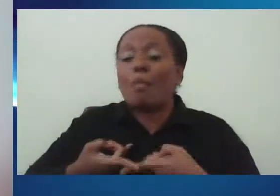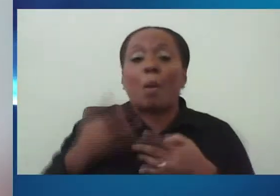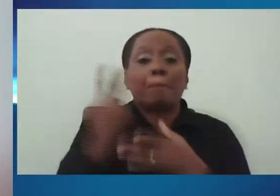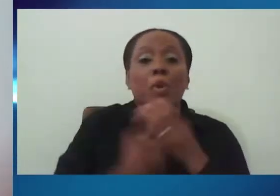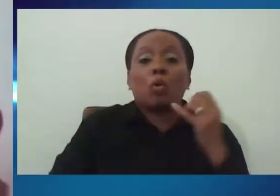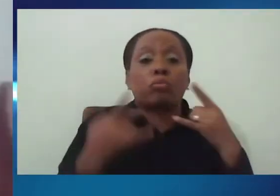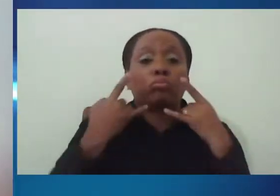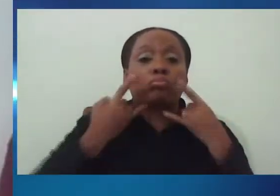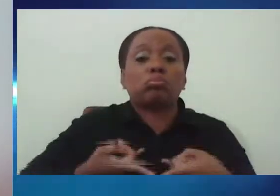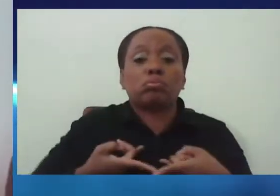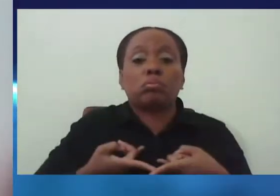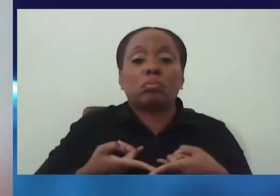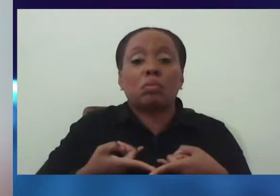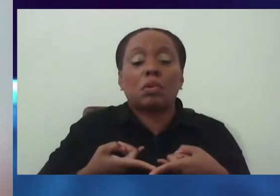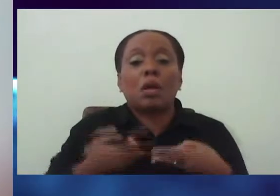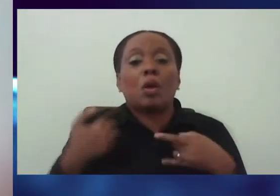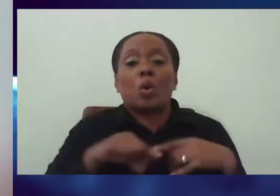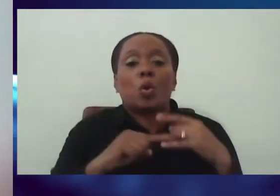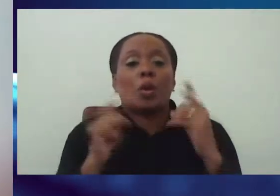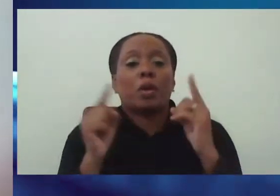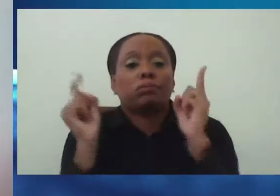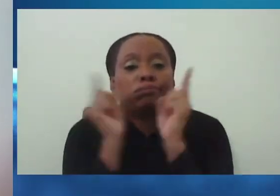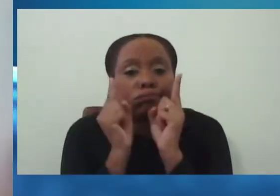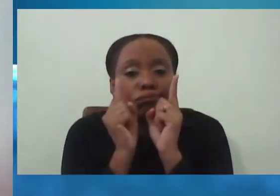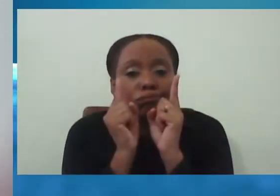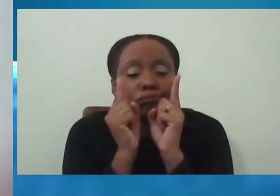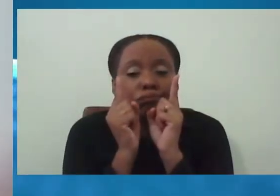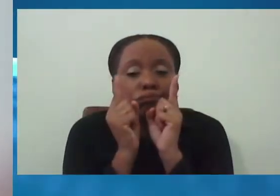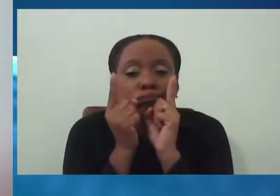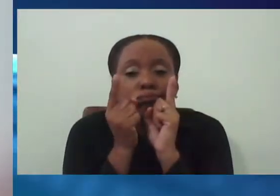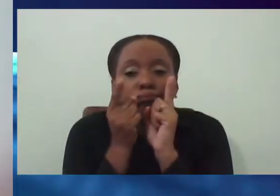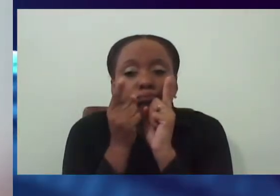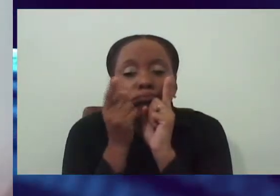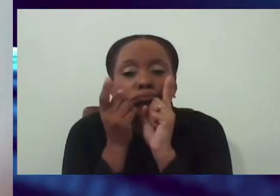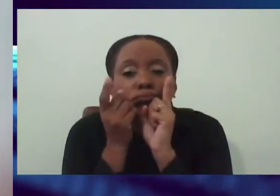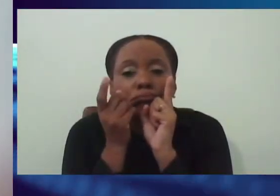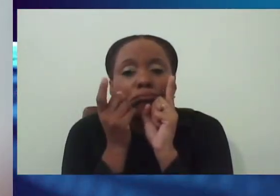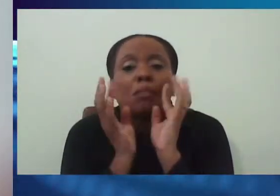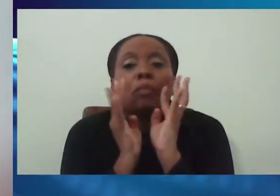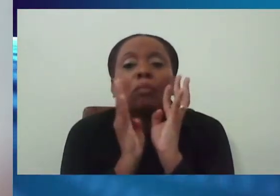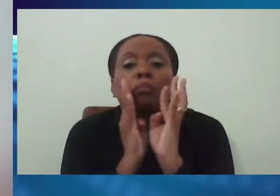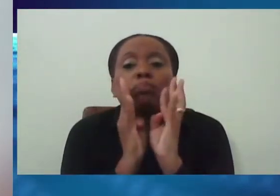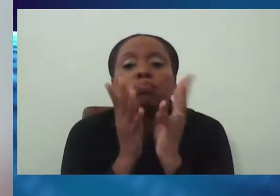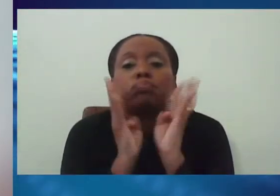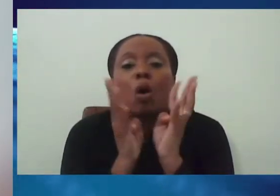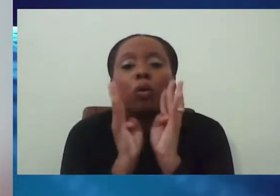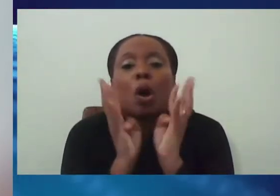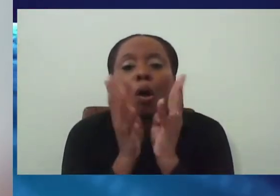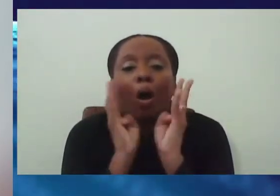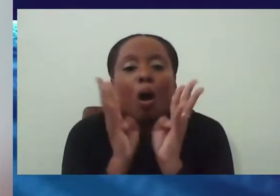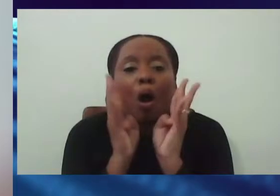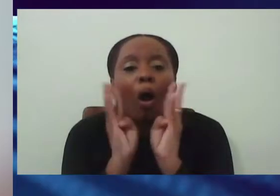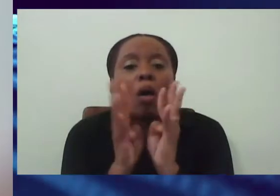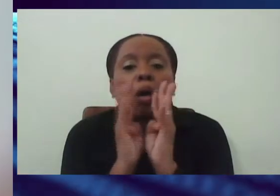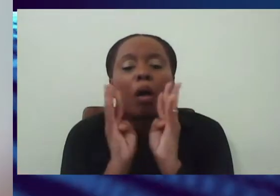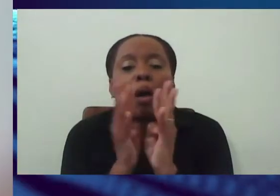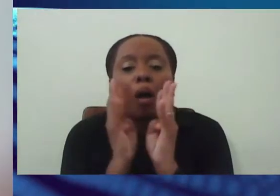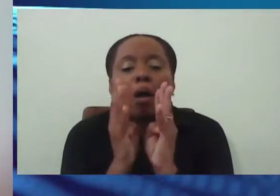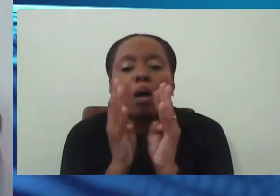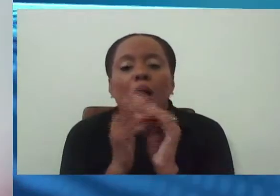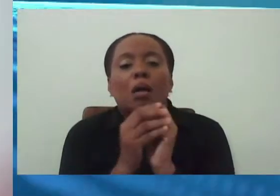we're less than 6 feet apart, and the interaction is more than 15 minutes, then, and I'm